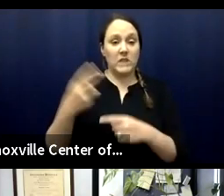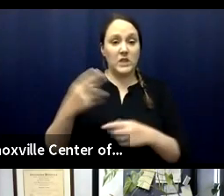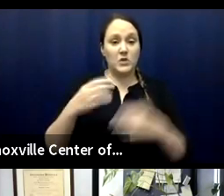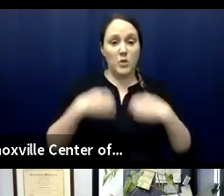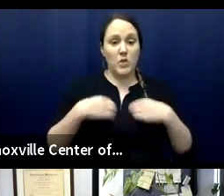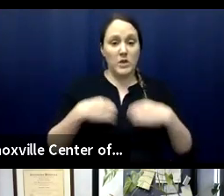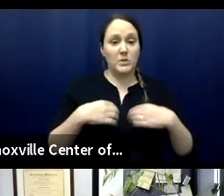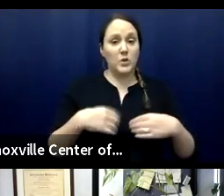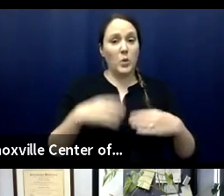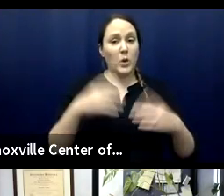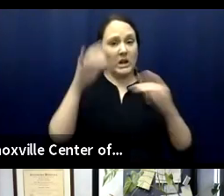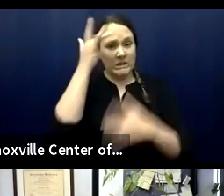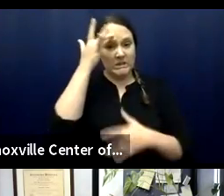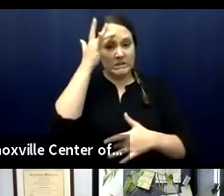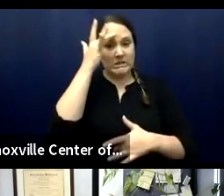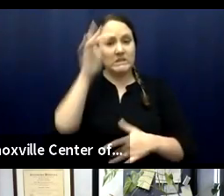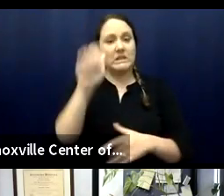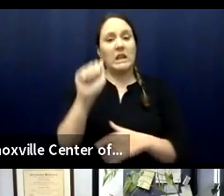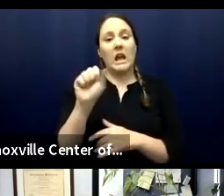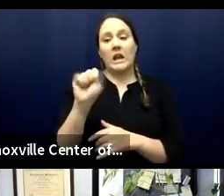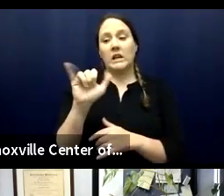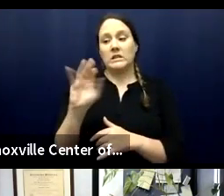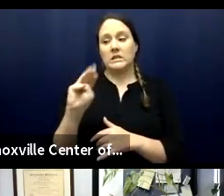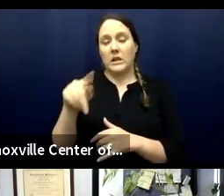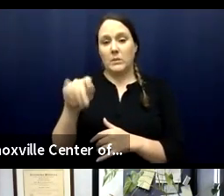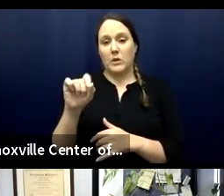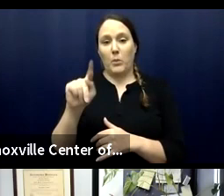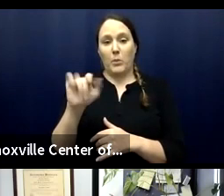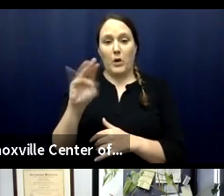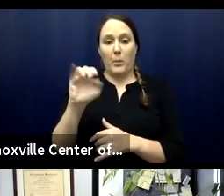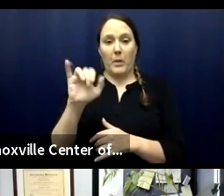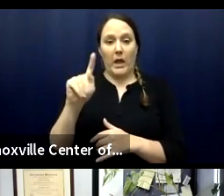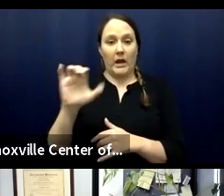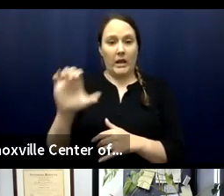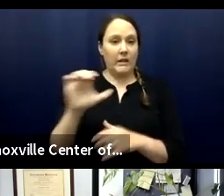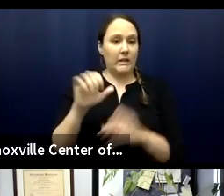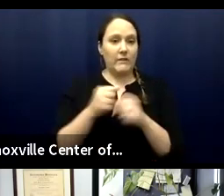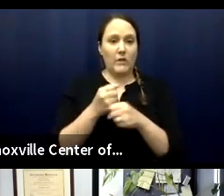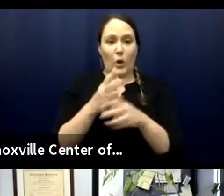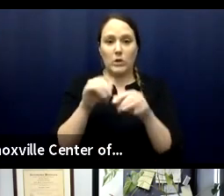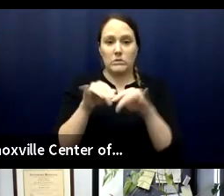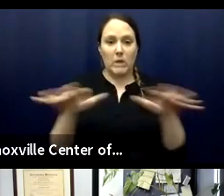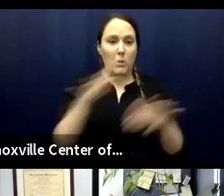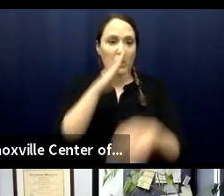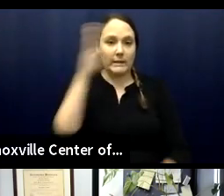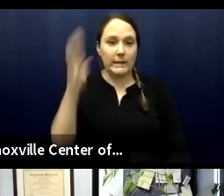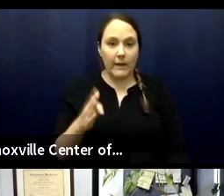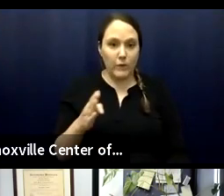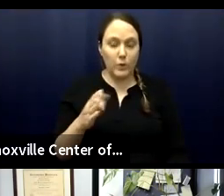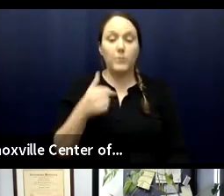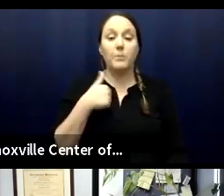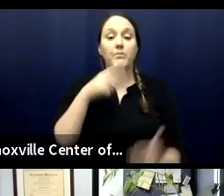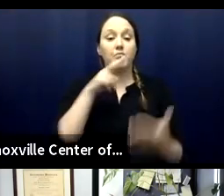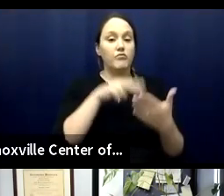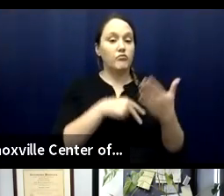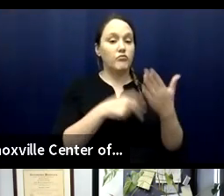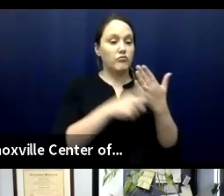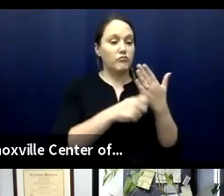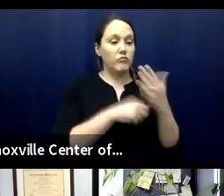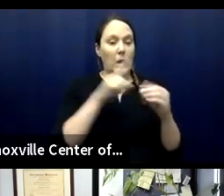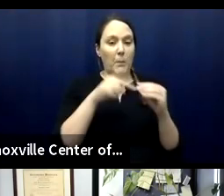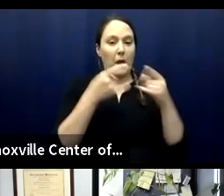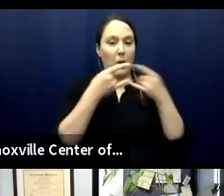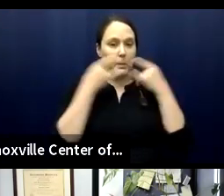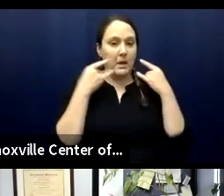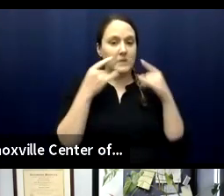type, asymptomatic transitions have never been the driver of any outbreak. I dug into the literature concerning face masks and was shocked